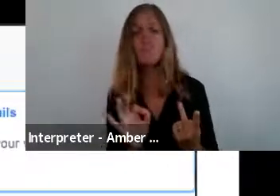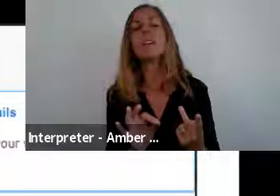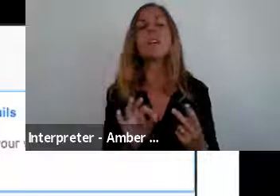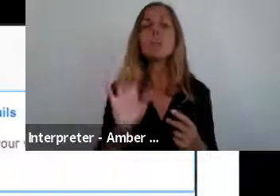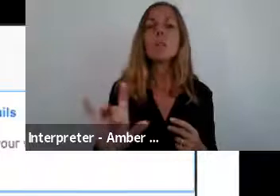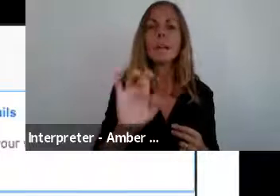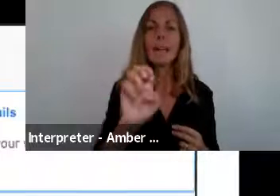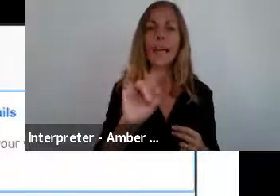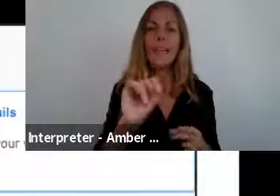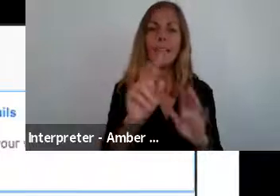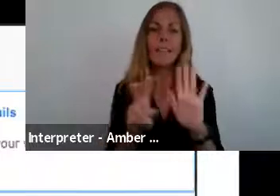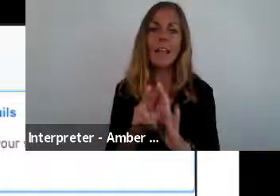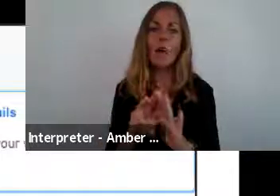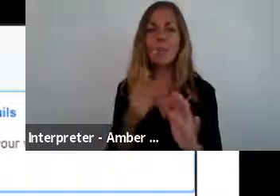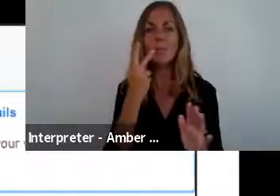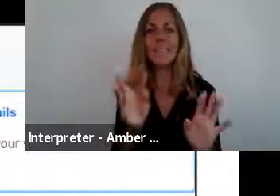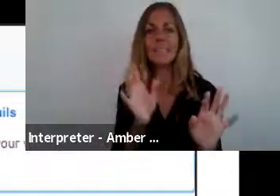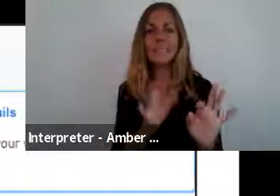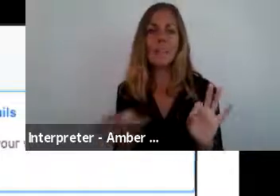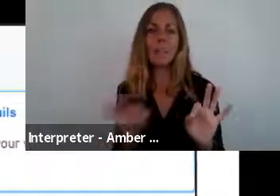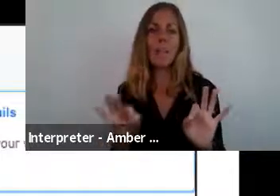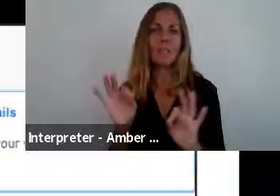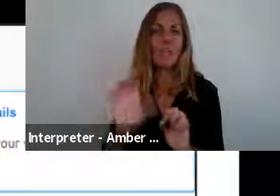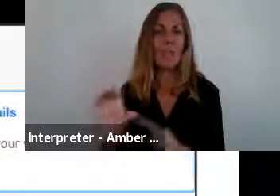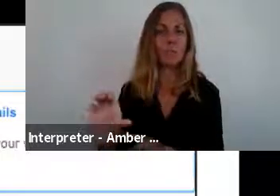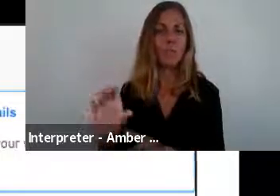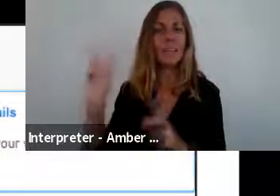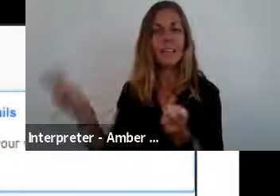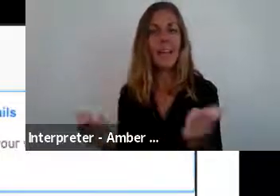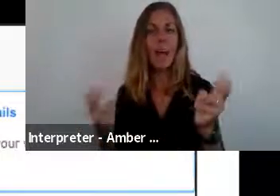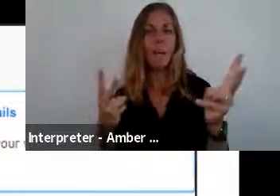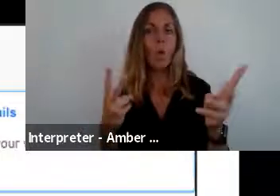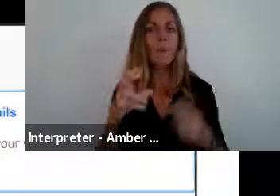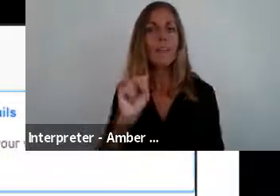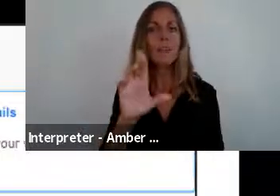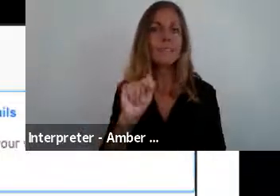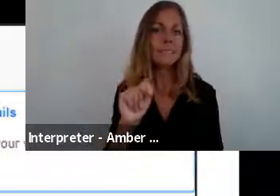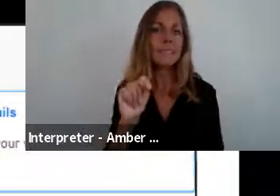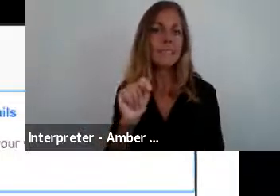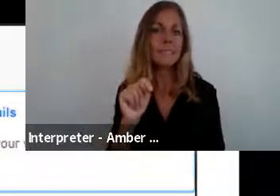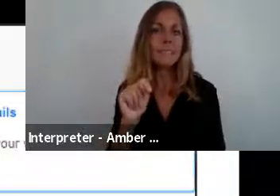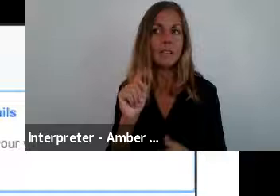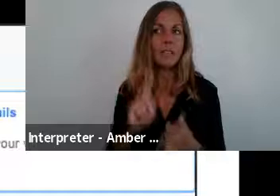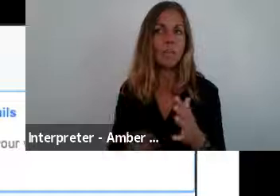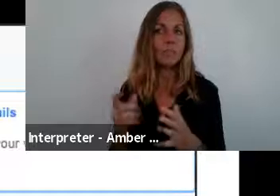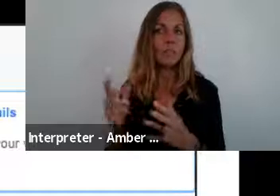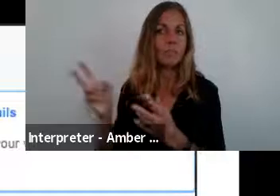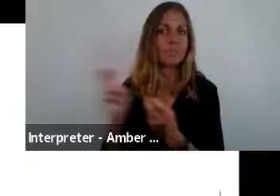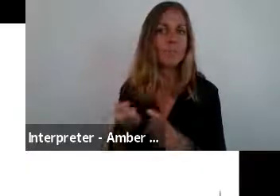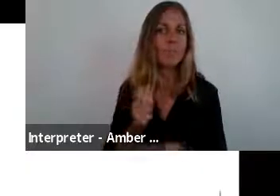video, you have this subtitles and captions box over here, and you can upload that SRT file that you potentially got out of YouTube.